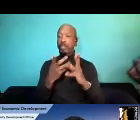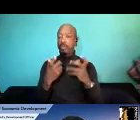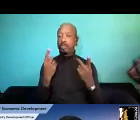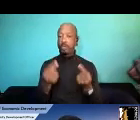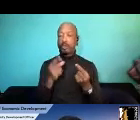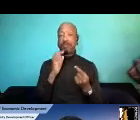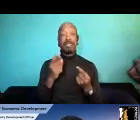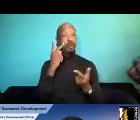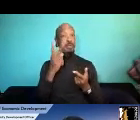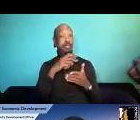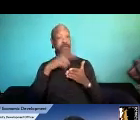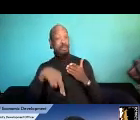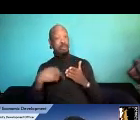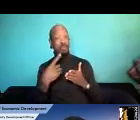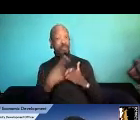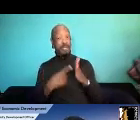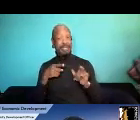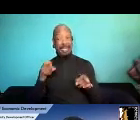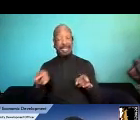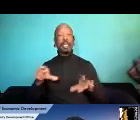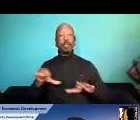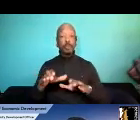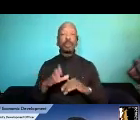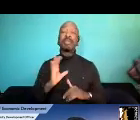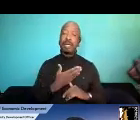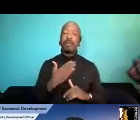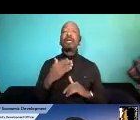that you see in our administrative plan. And so